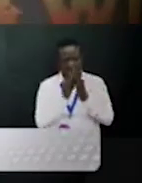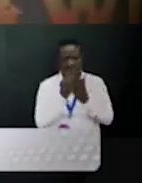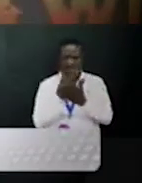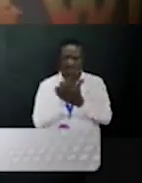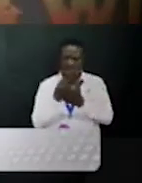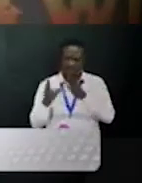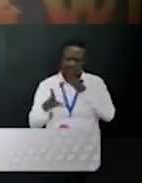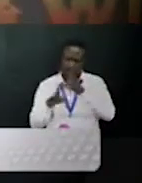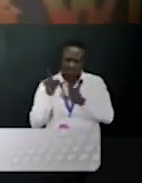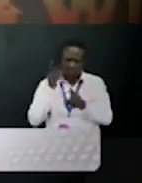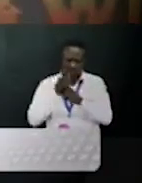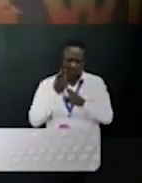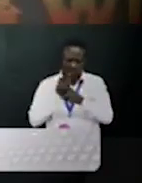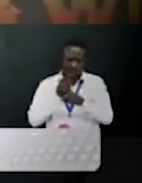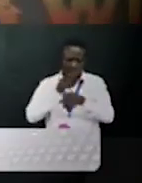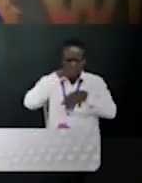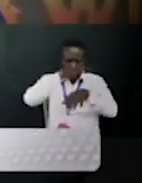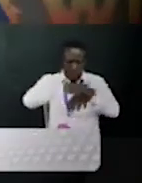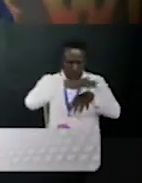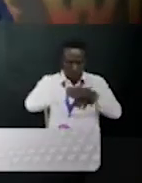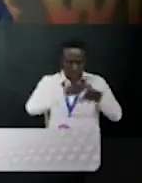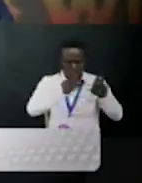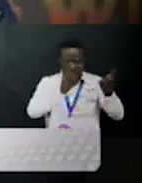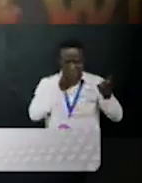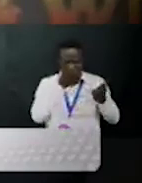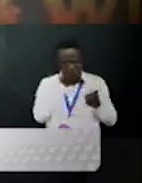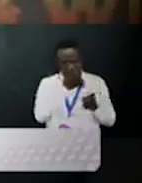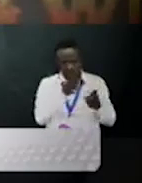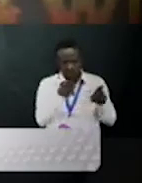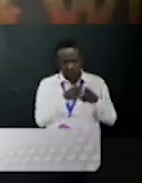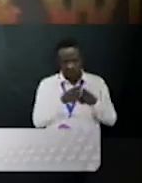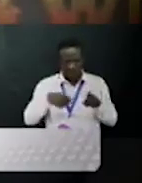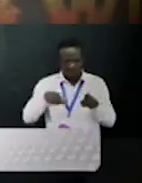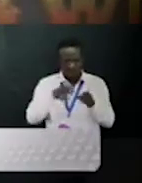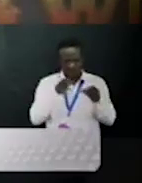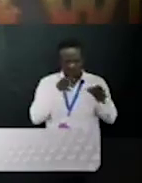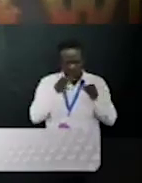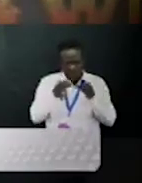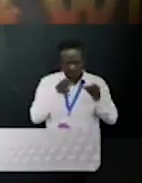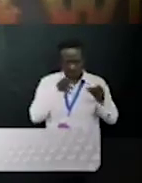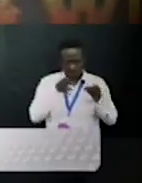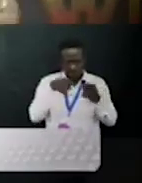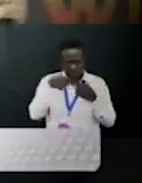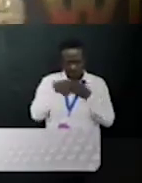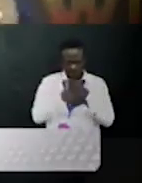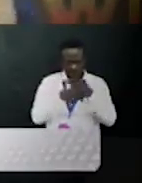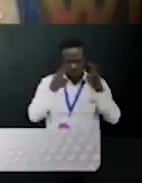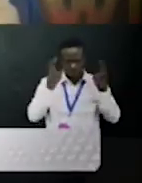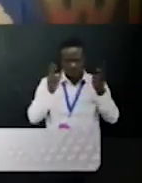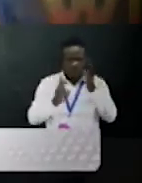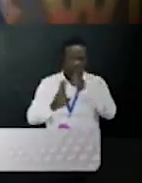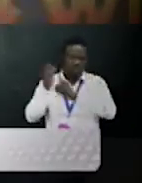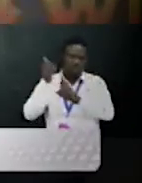it. Amen. That even as we begin to talk about this thing, God will cause it